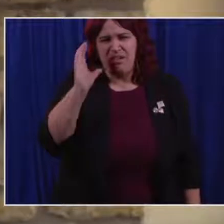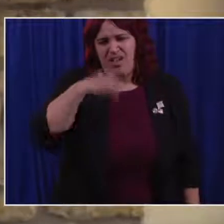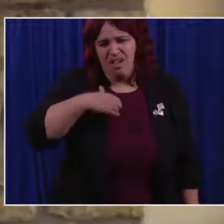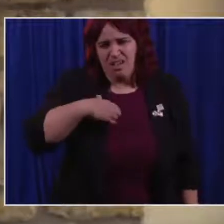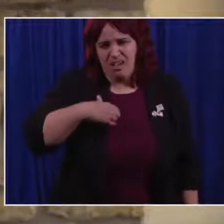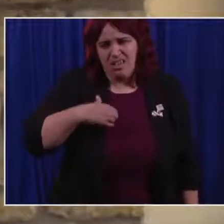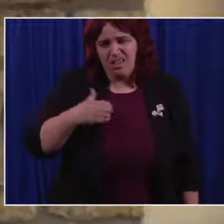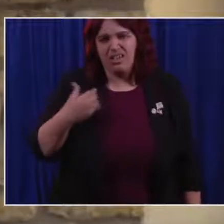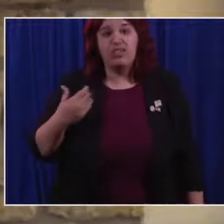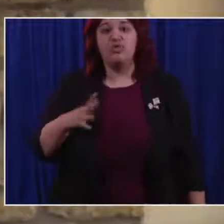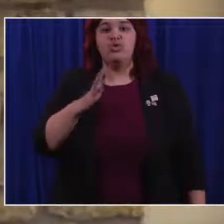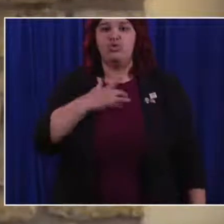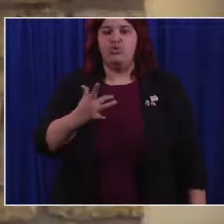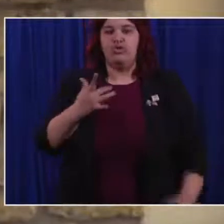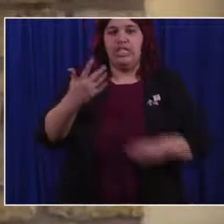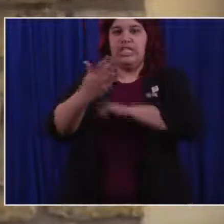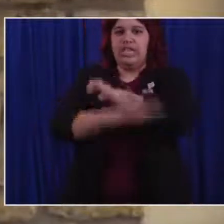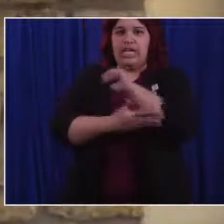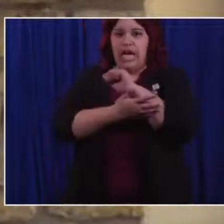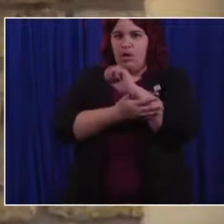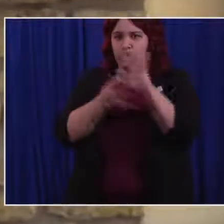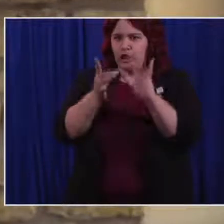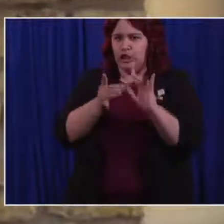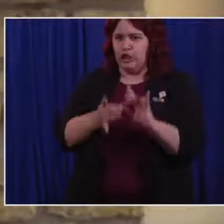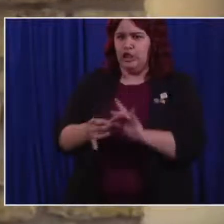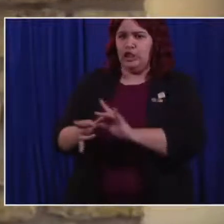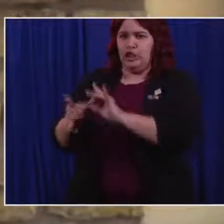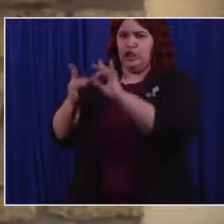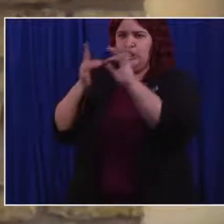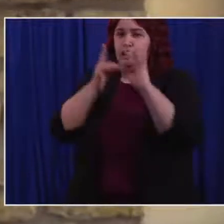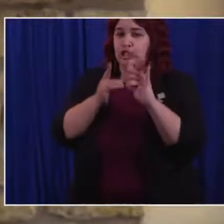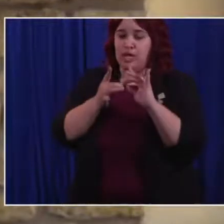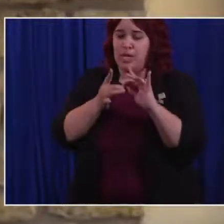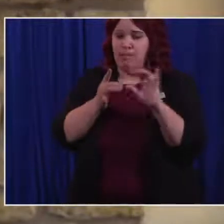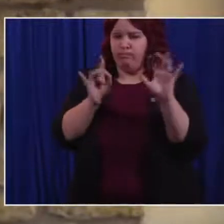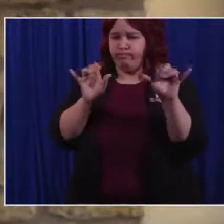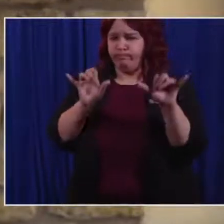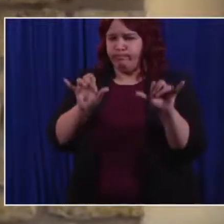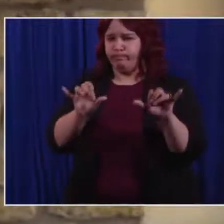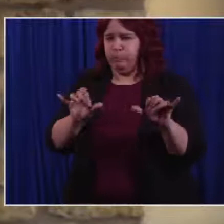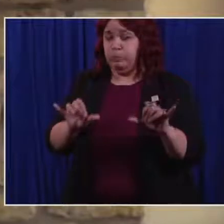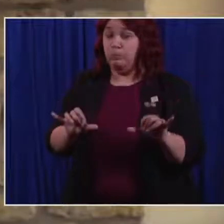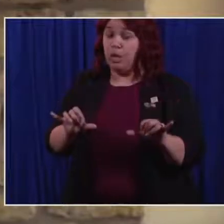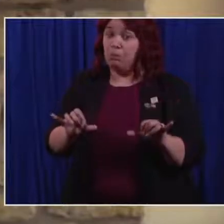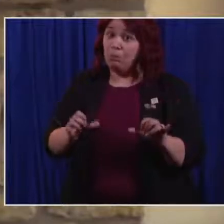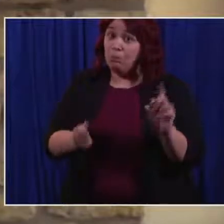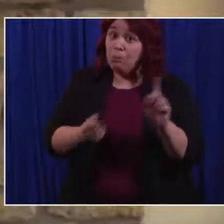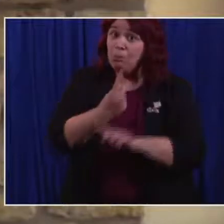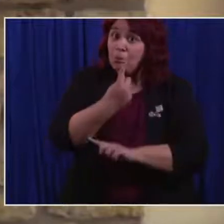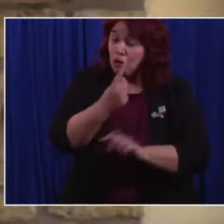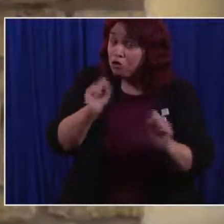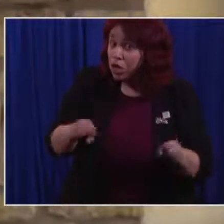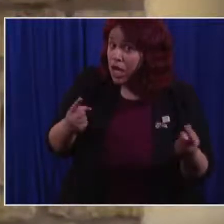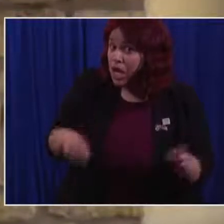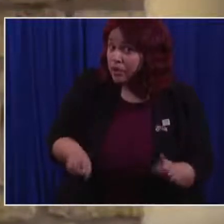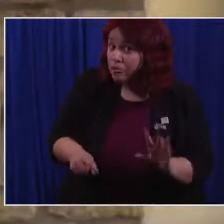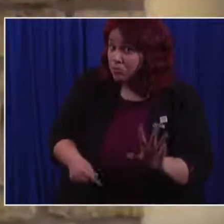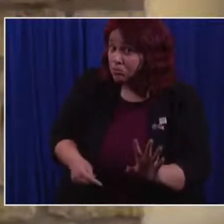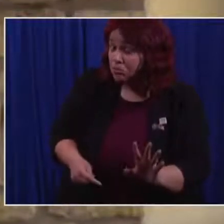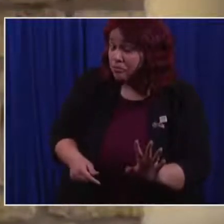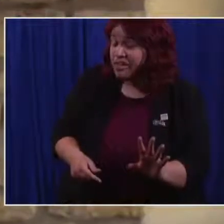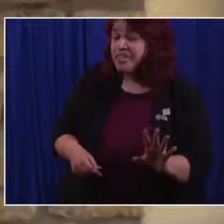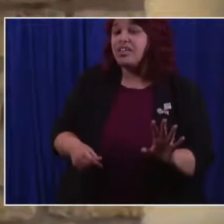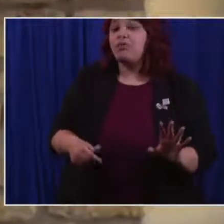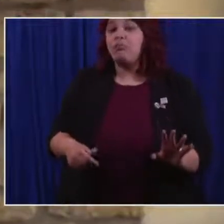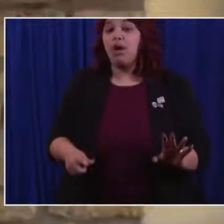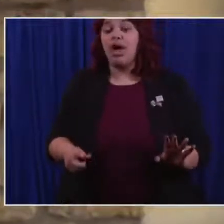Anything's possible, but I think for a local health department to, ignore this broad guidance